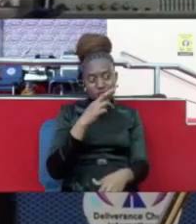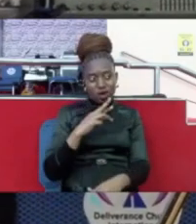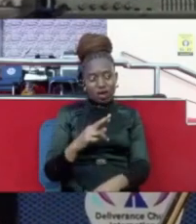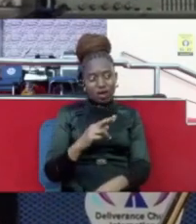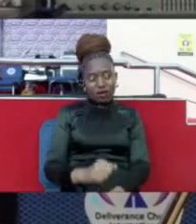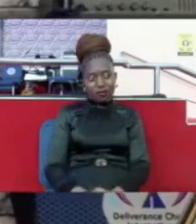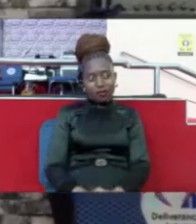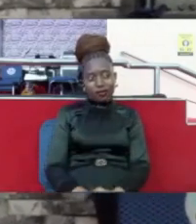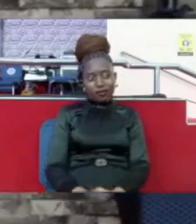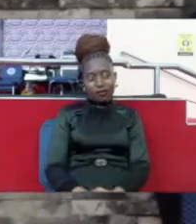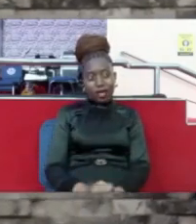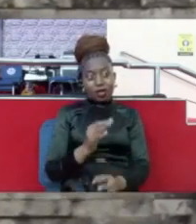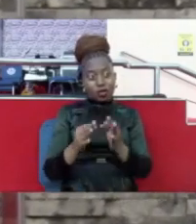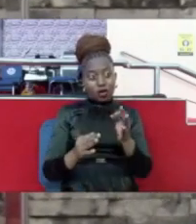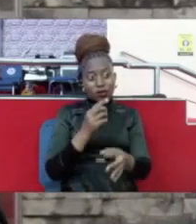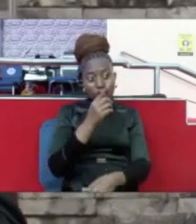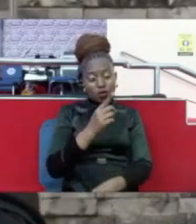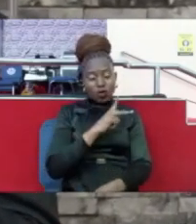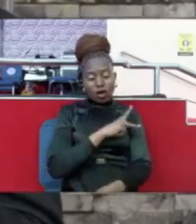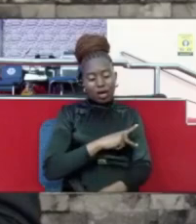So if you're a generous person,